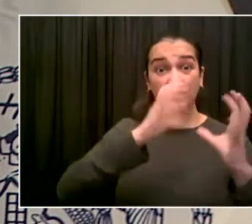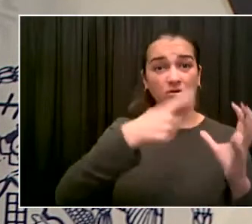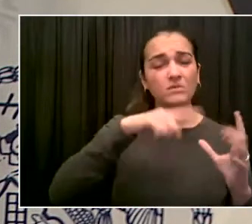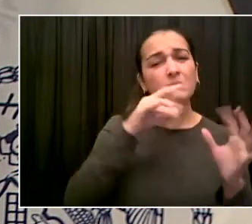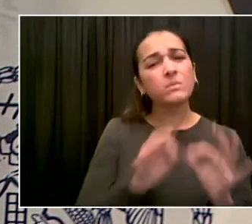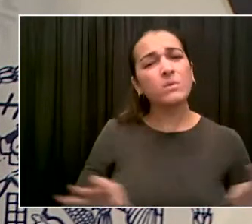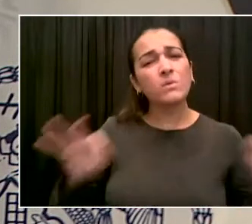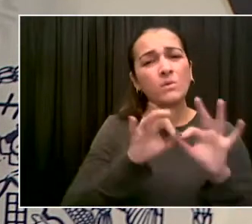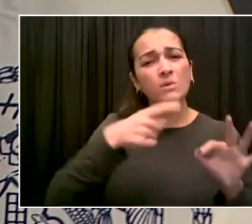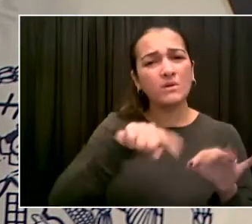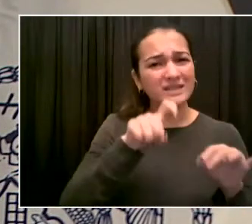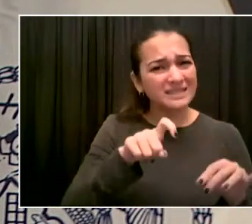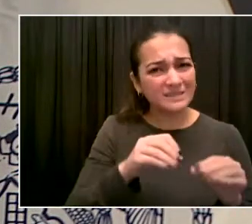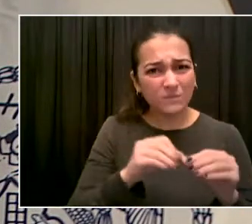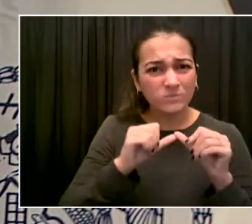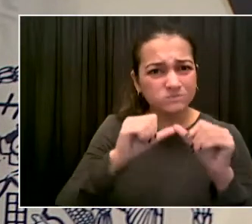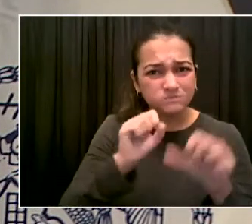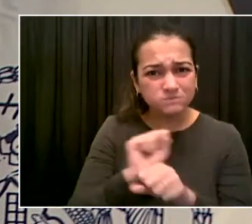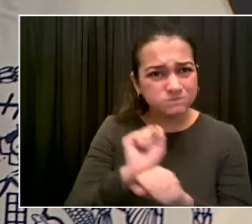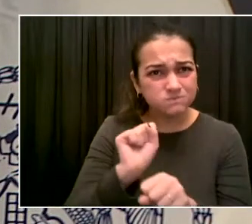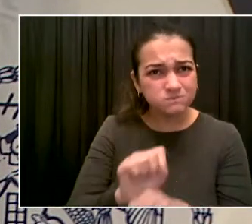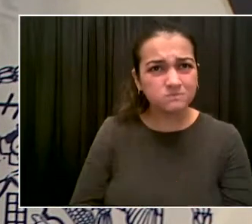you hear us? Maybe on mute.